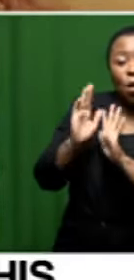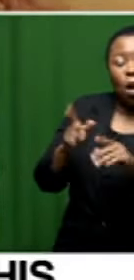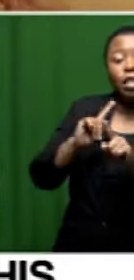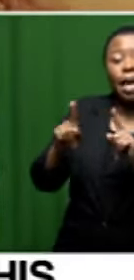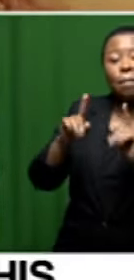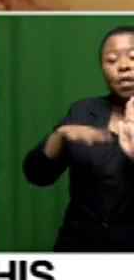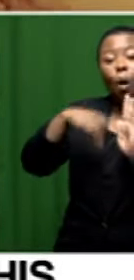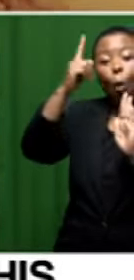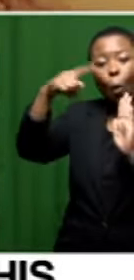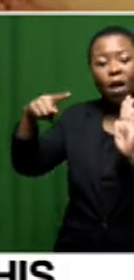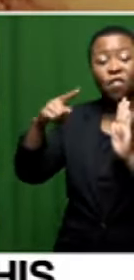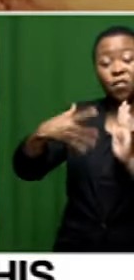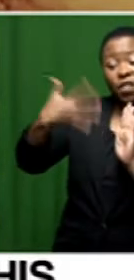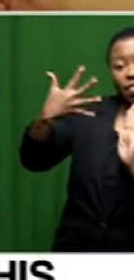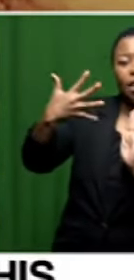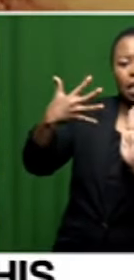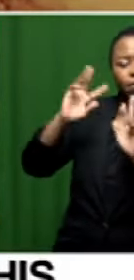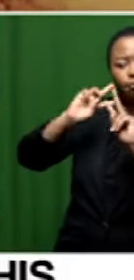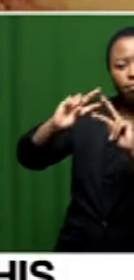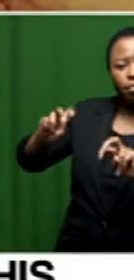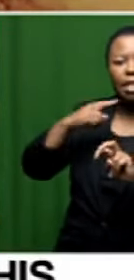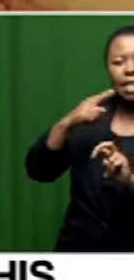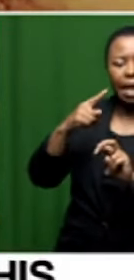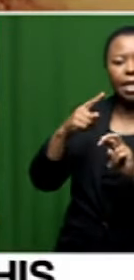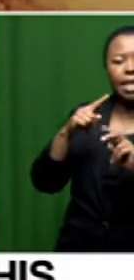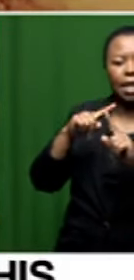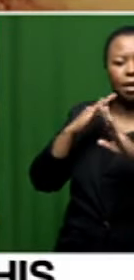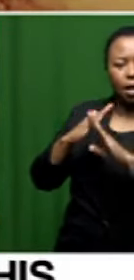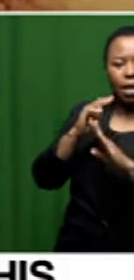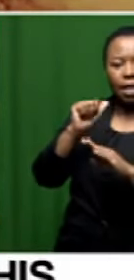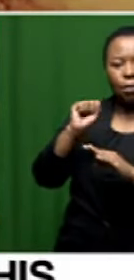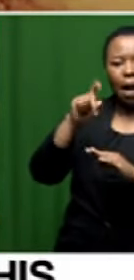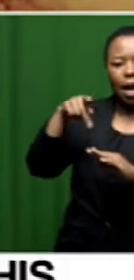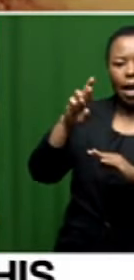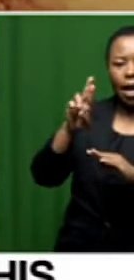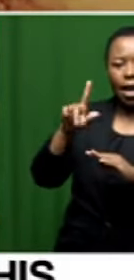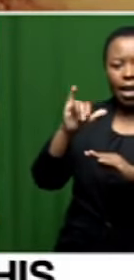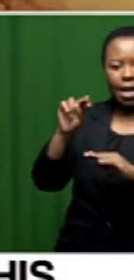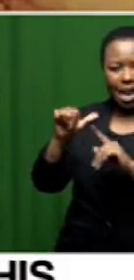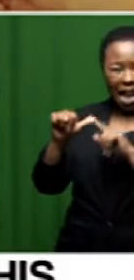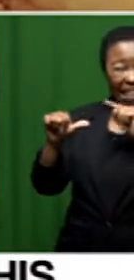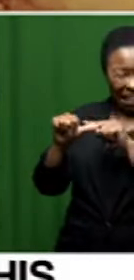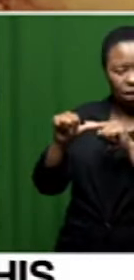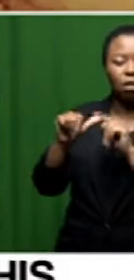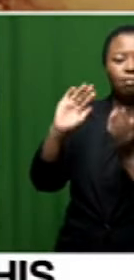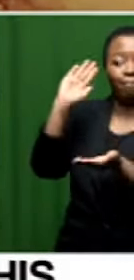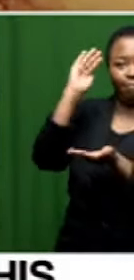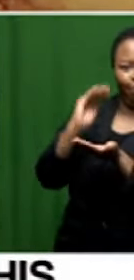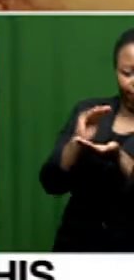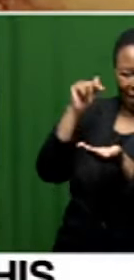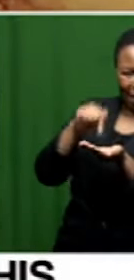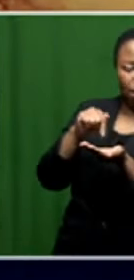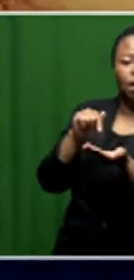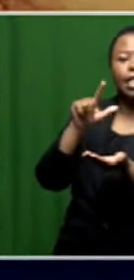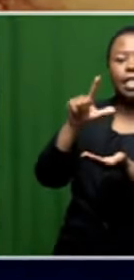of COVID-19. Numerous studies have shown the antiviral effects of spirulina, with one study showing that it may help reduce severe